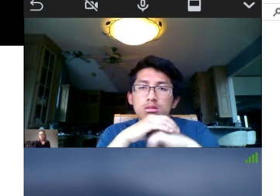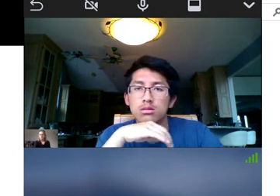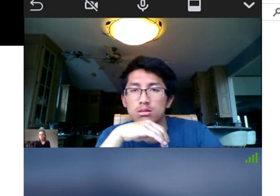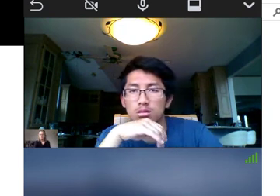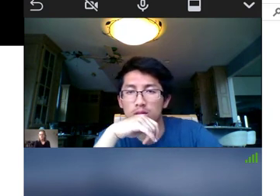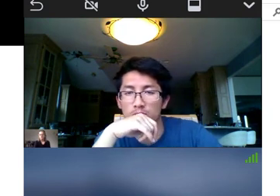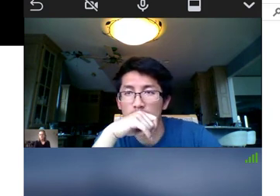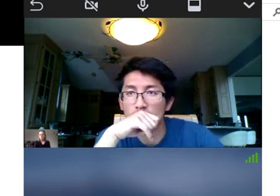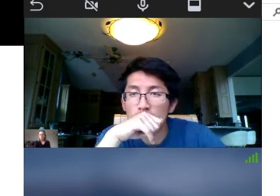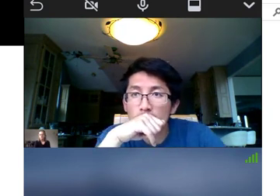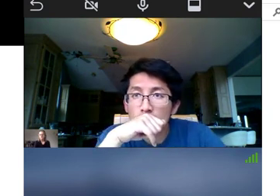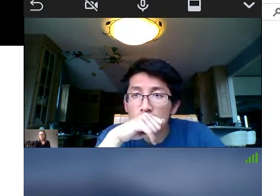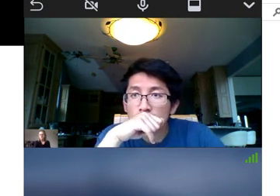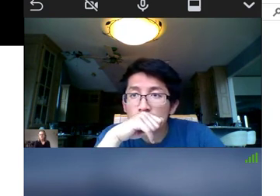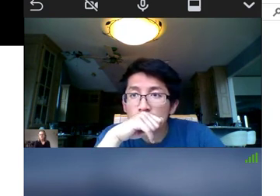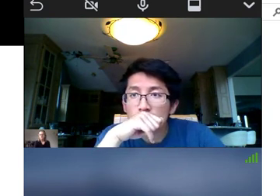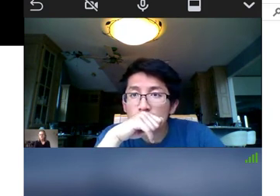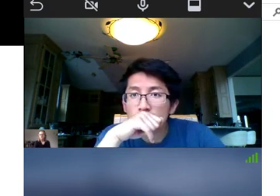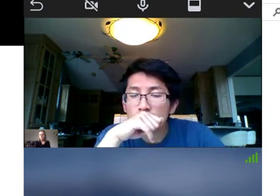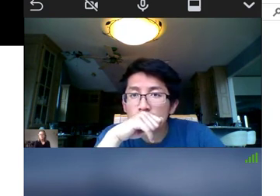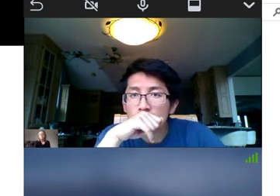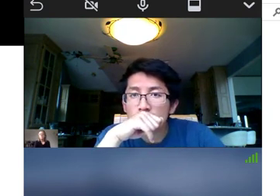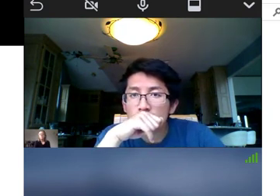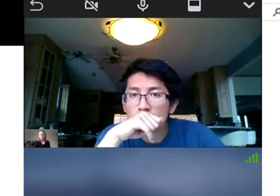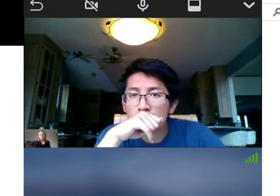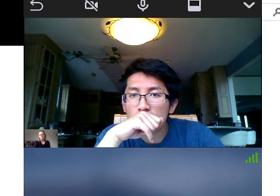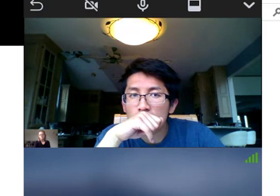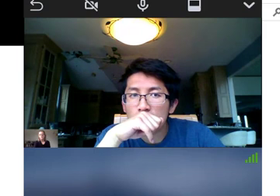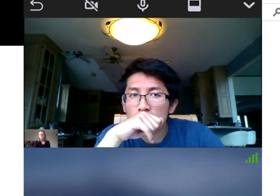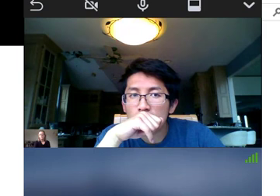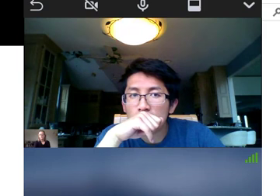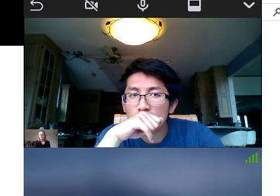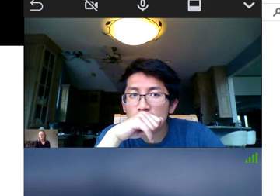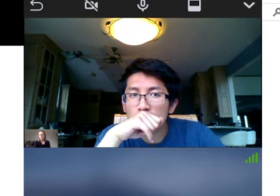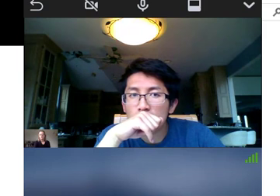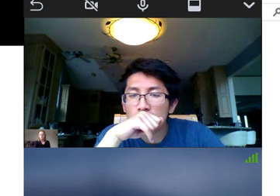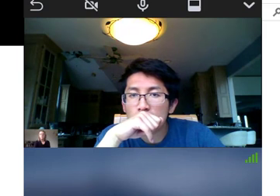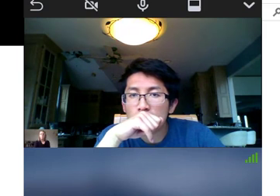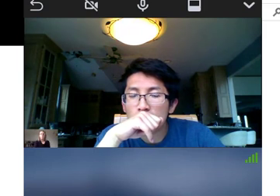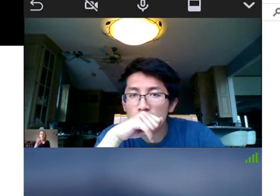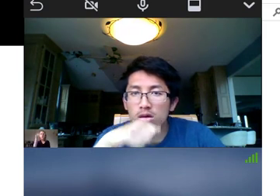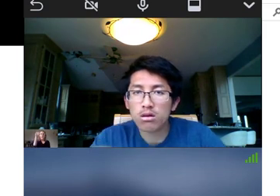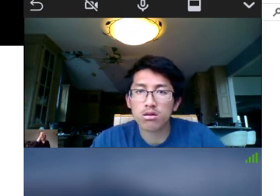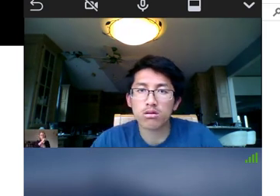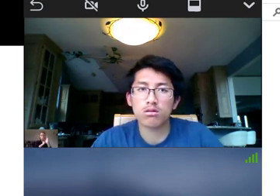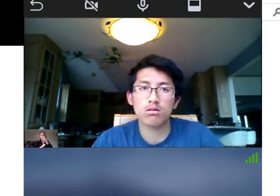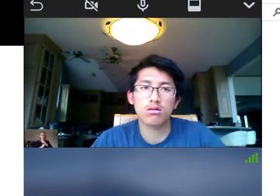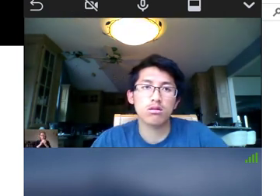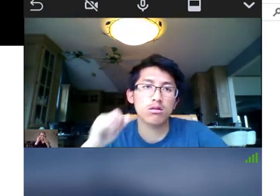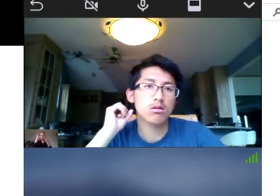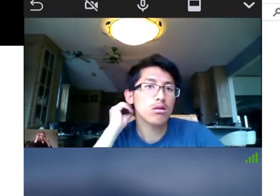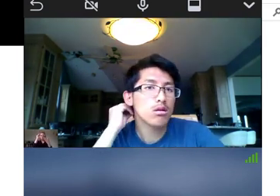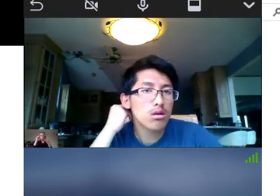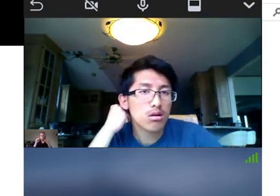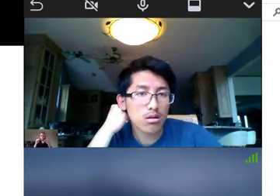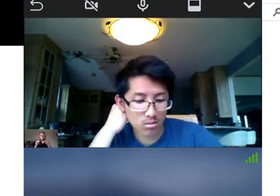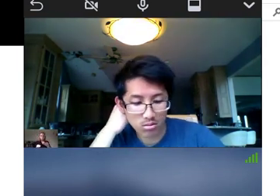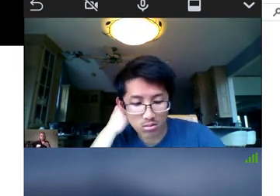So after we've made our assumptions, and we may end up, sorry about that, that's my phone. We may end up,